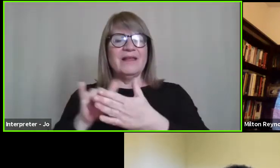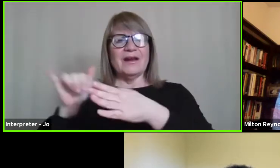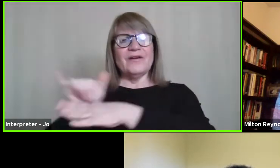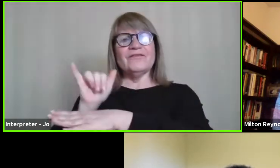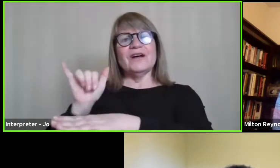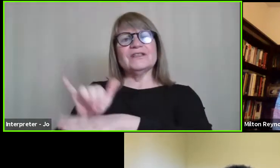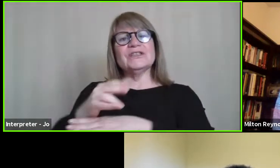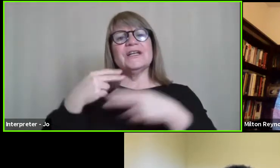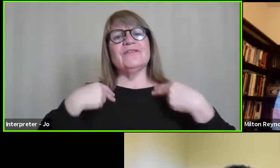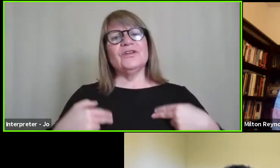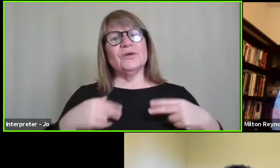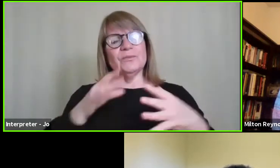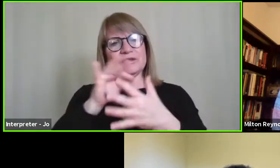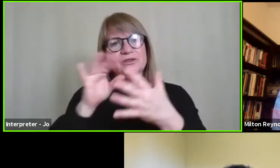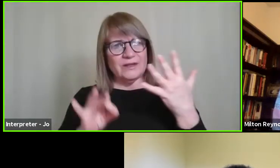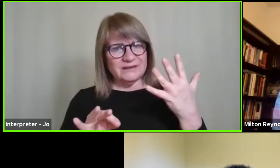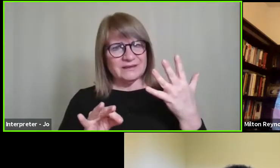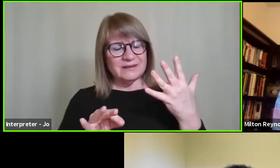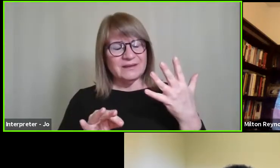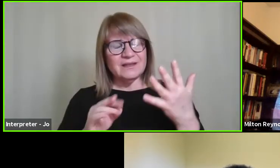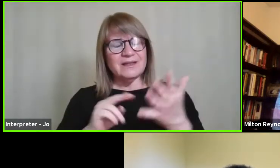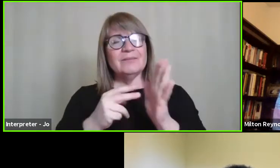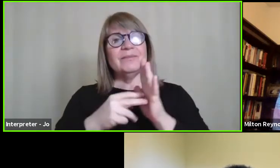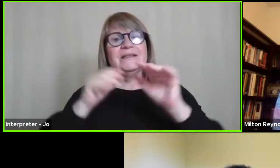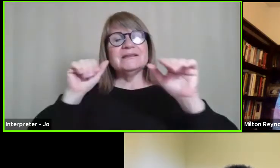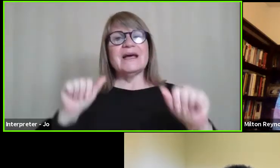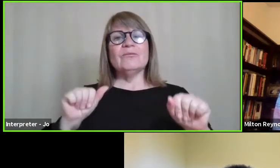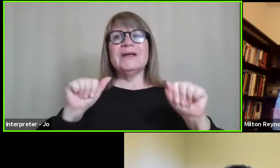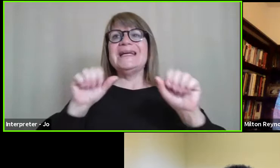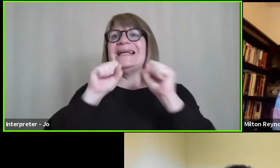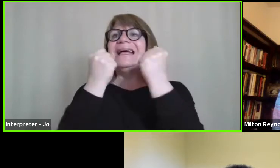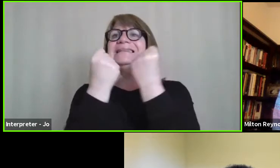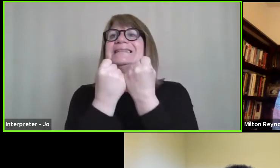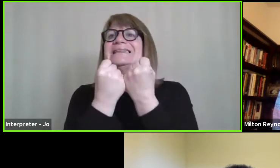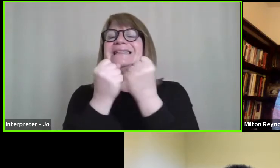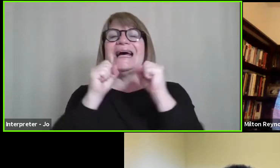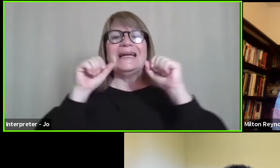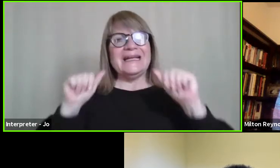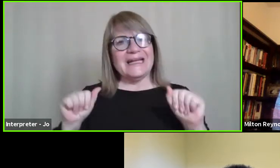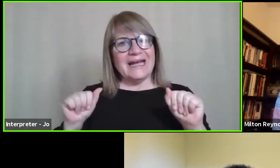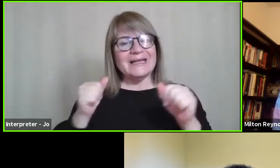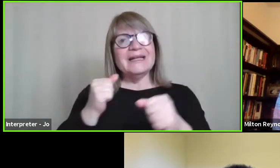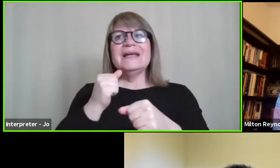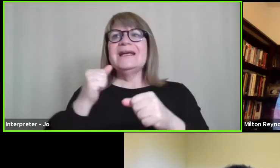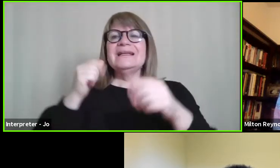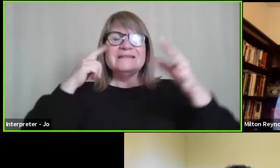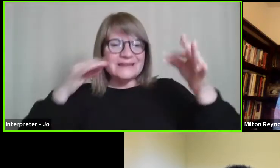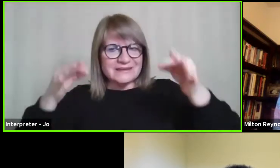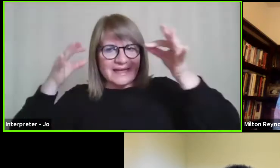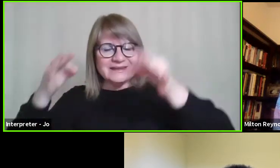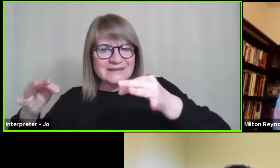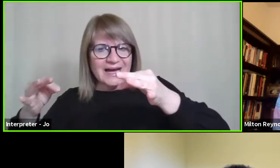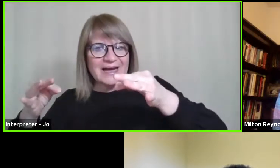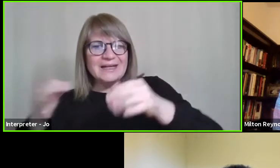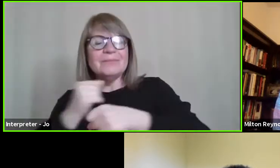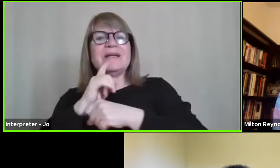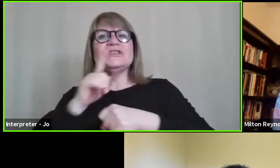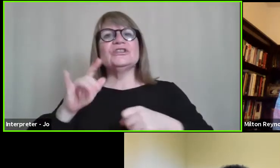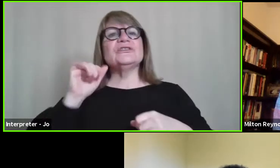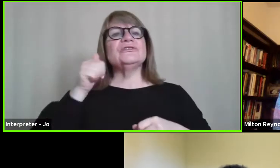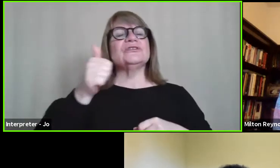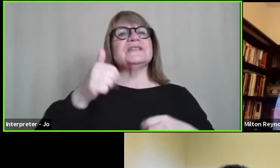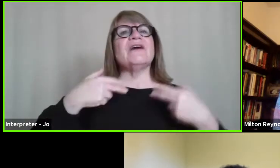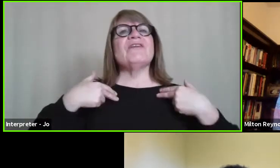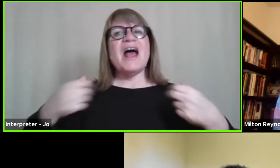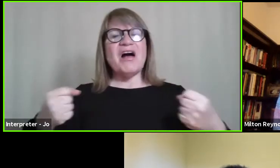is to say that we can make a series of decisions as a society to make sure that we are all healthy and can thrive in important ways